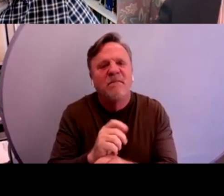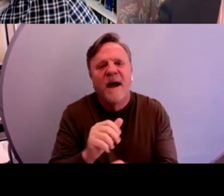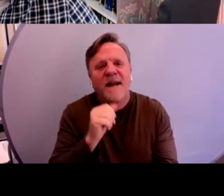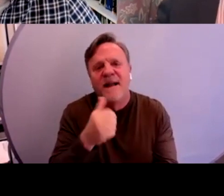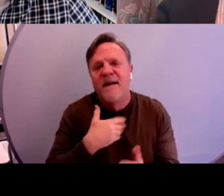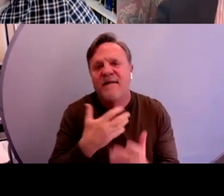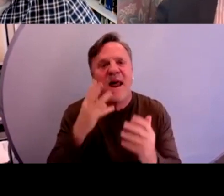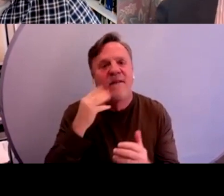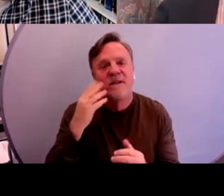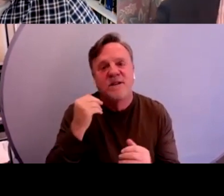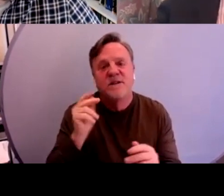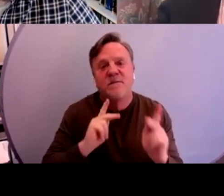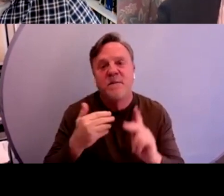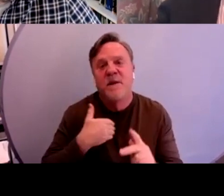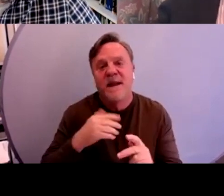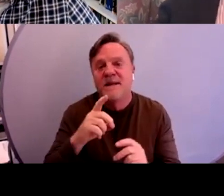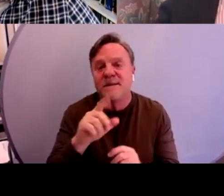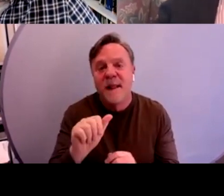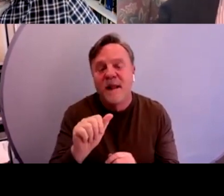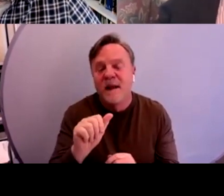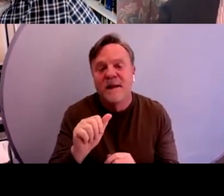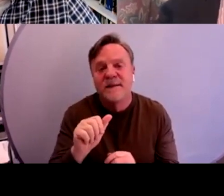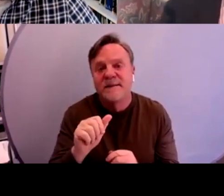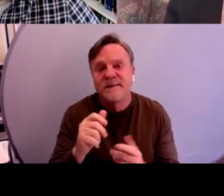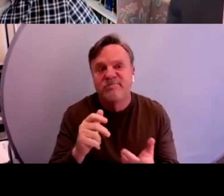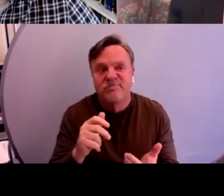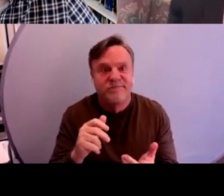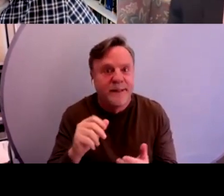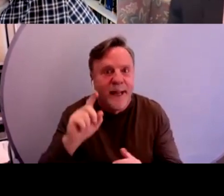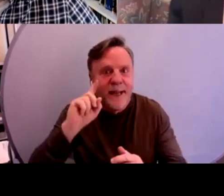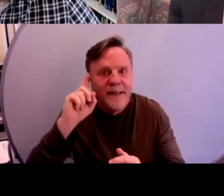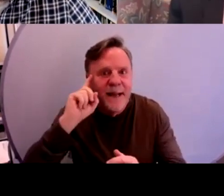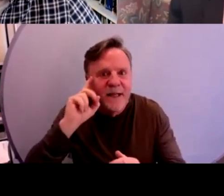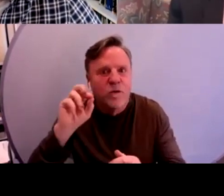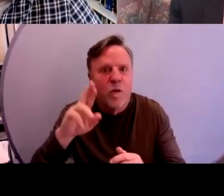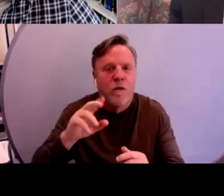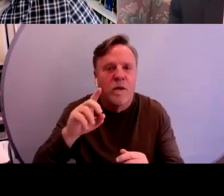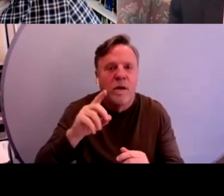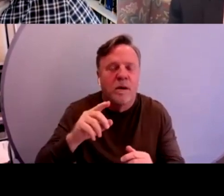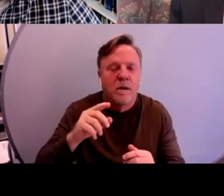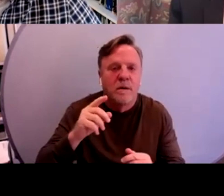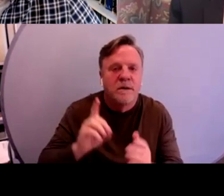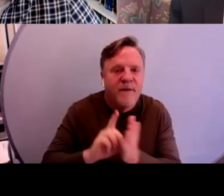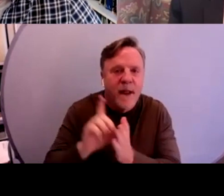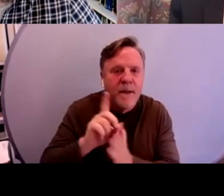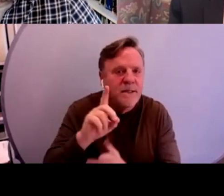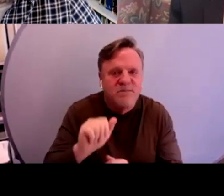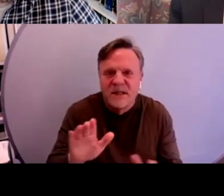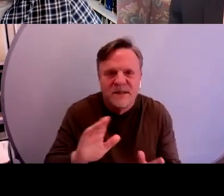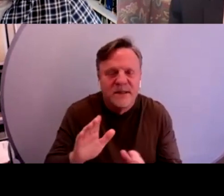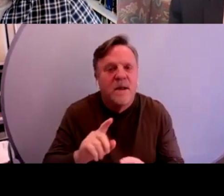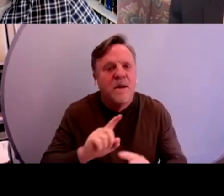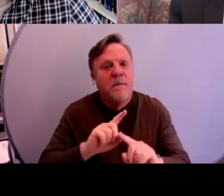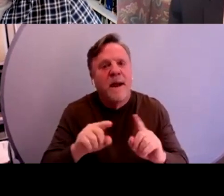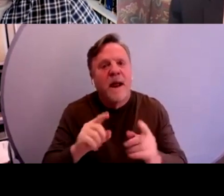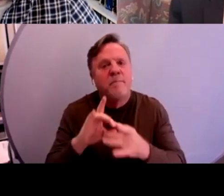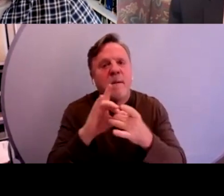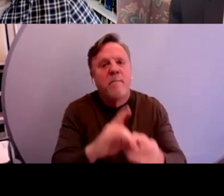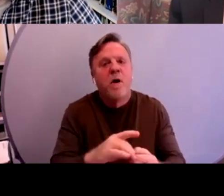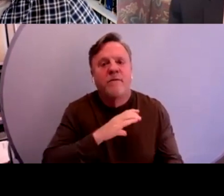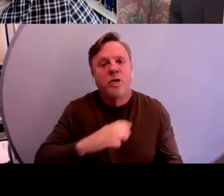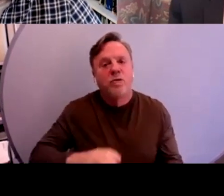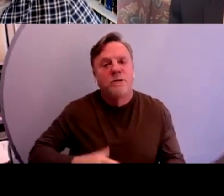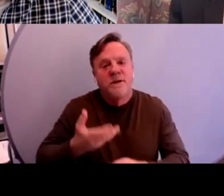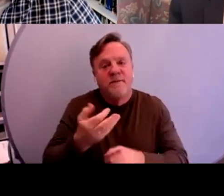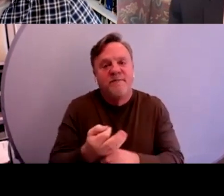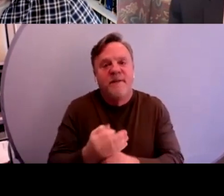with people with disabilities, let alone intellectual and developmental disabilities. But I've been part of Christian faith communities for